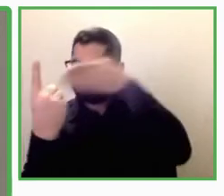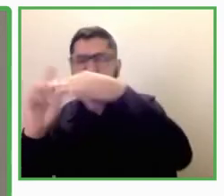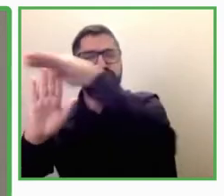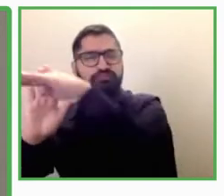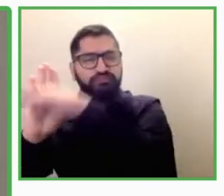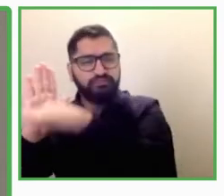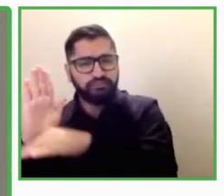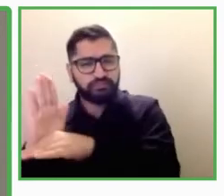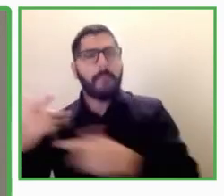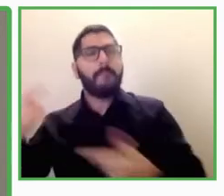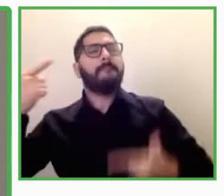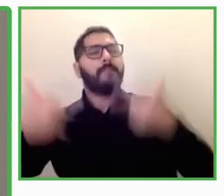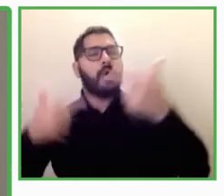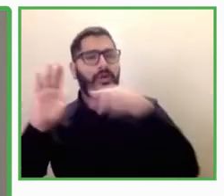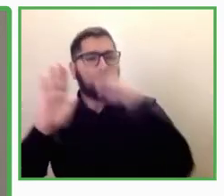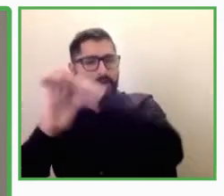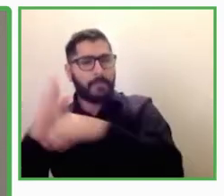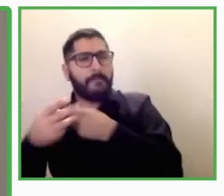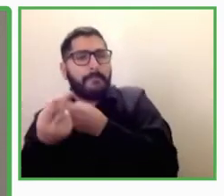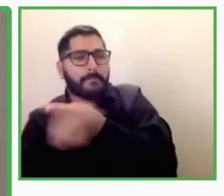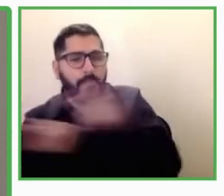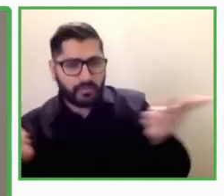we talk about the future of